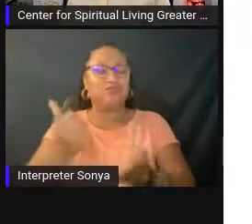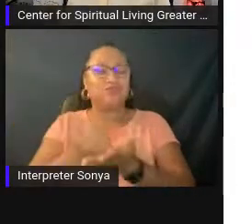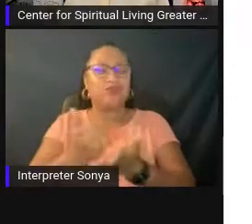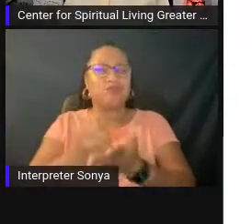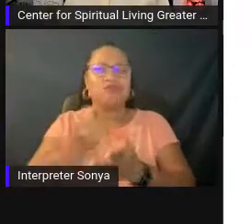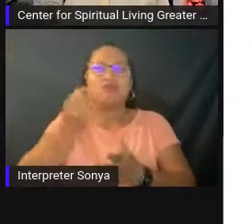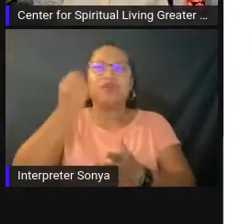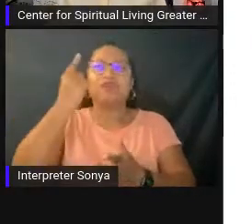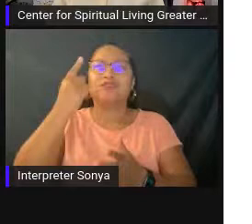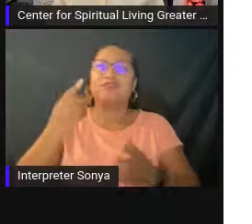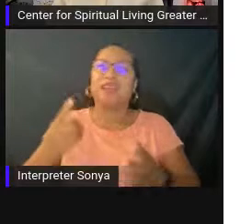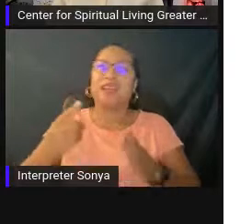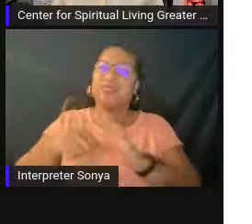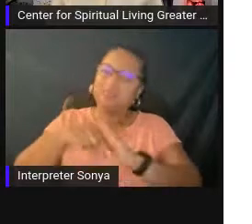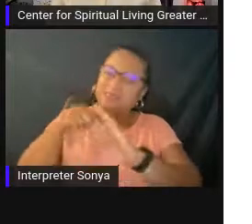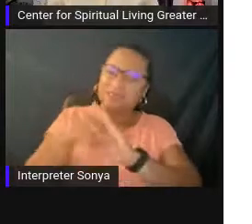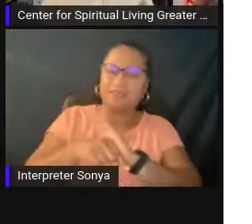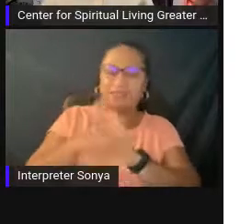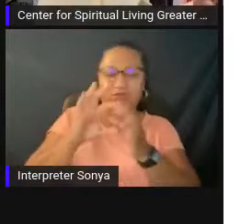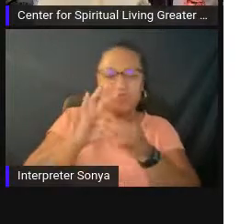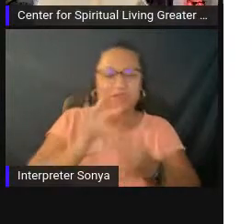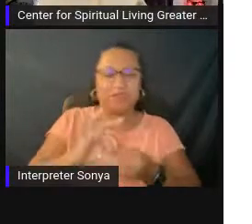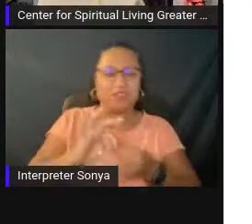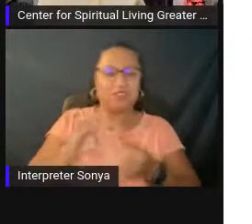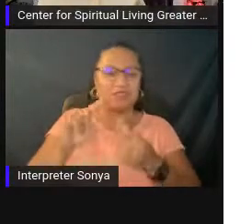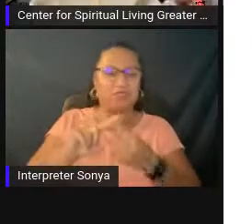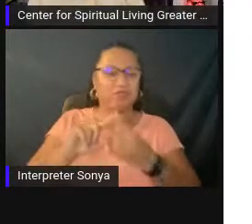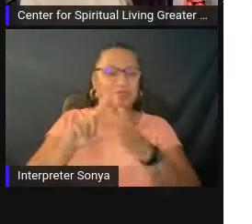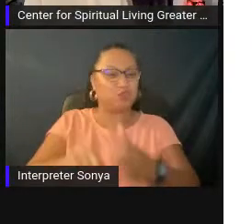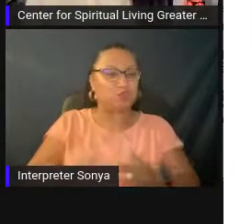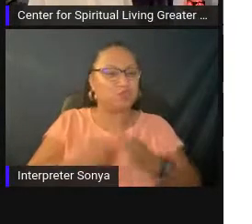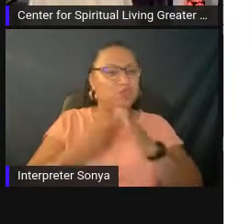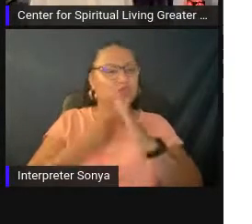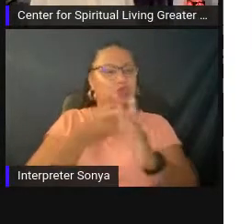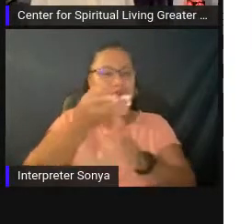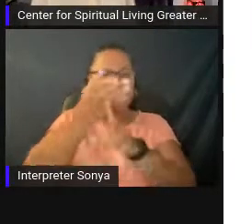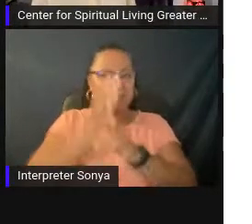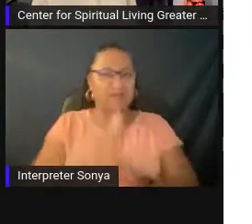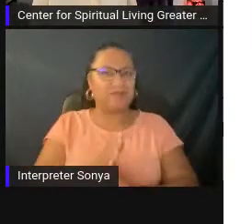to the magnificent creative source behind all creation.